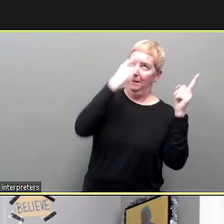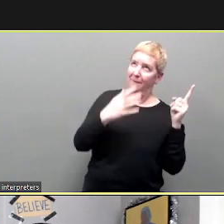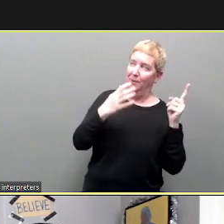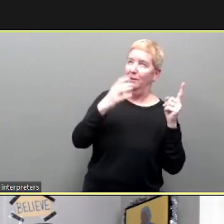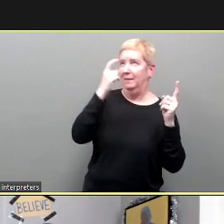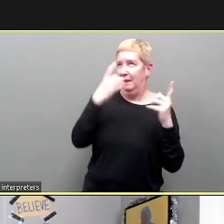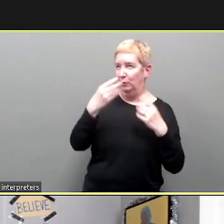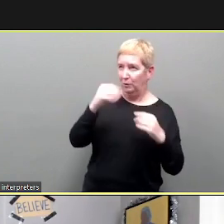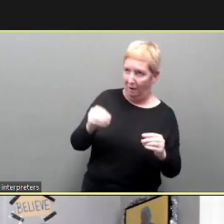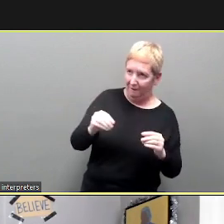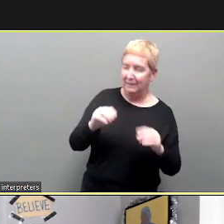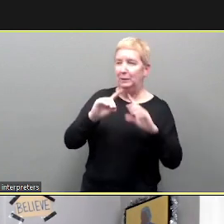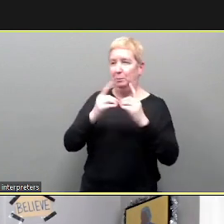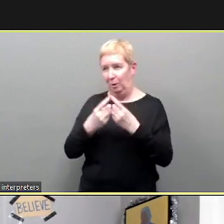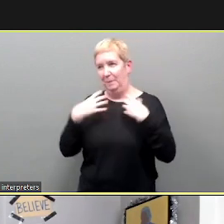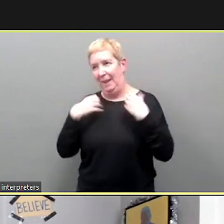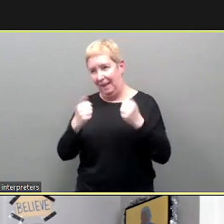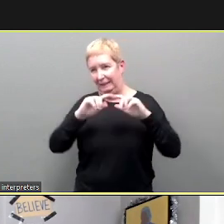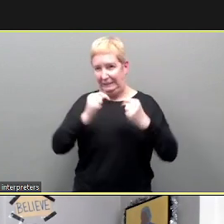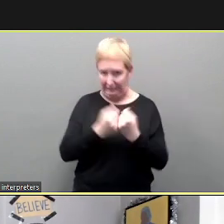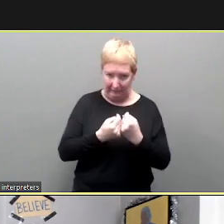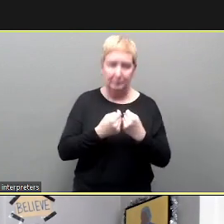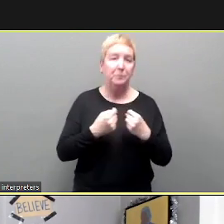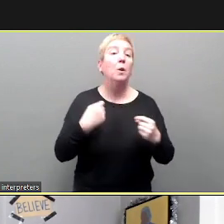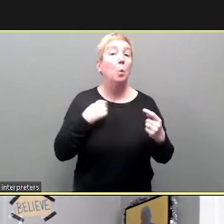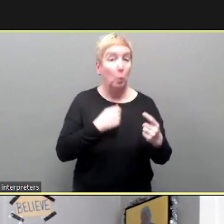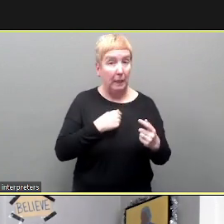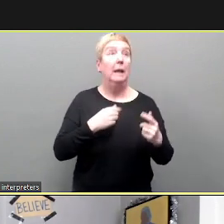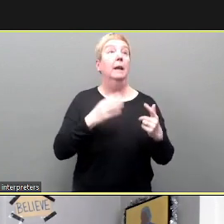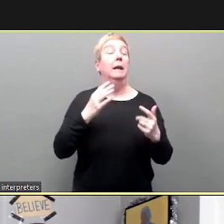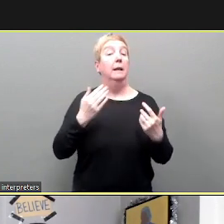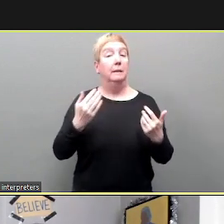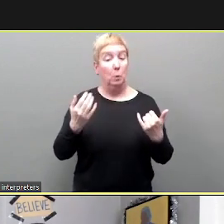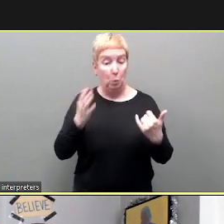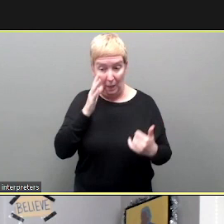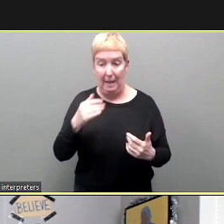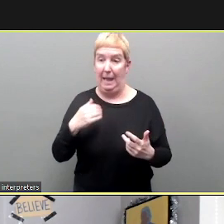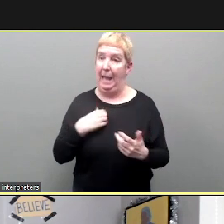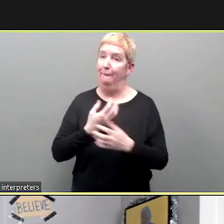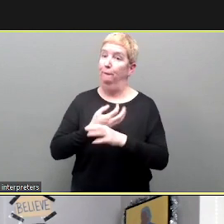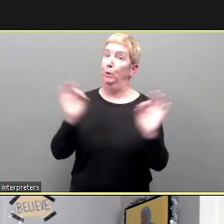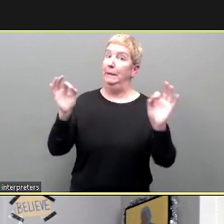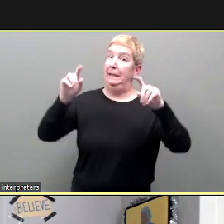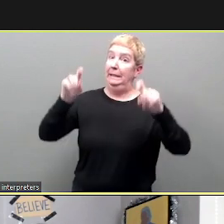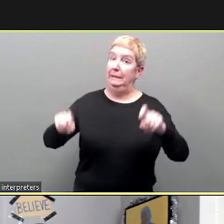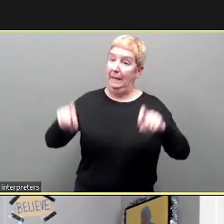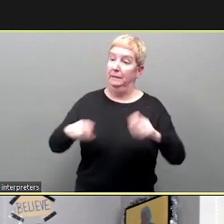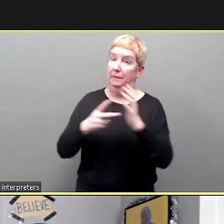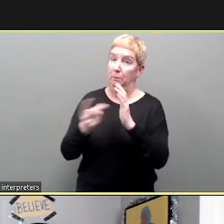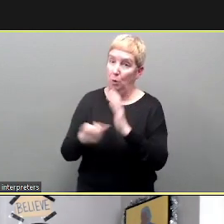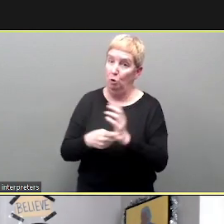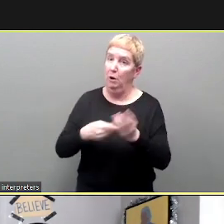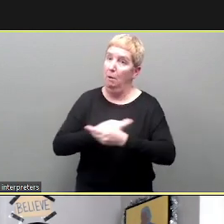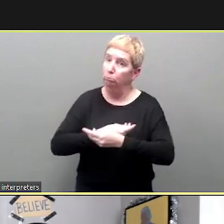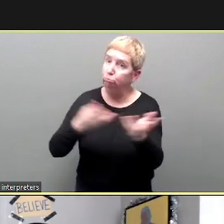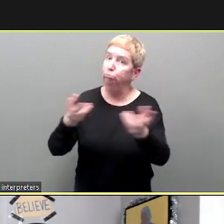whole Department of Health team, we are starting a free testing program for